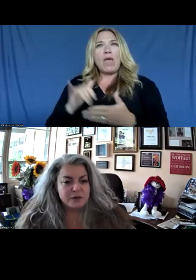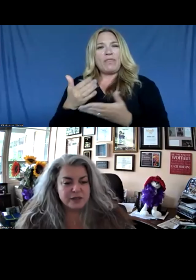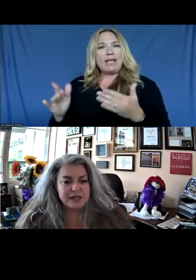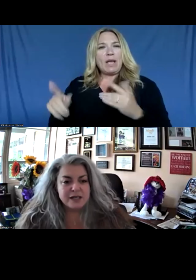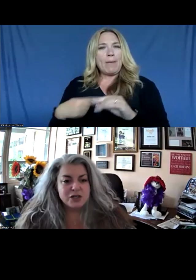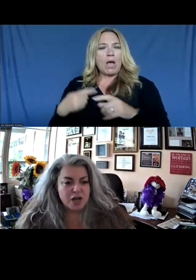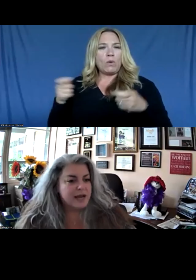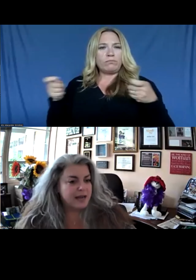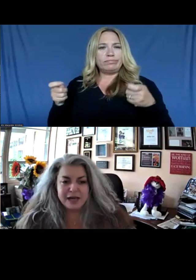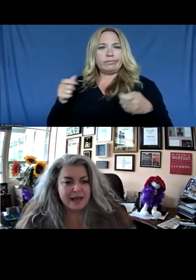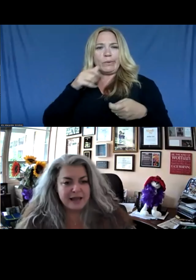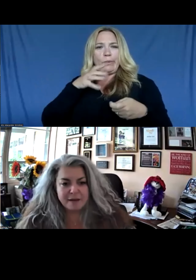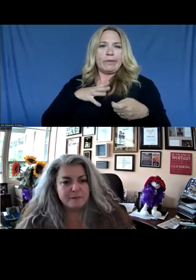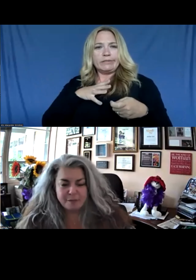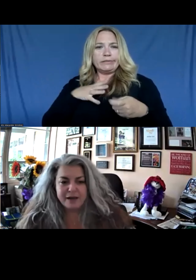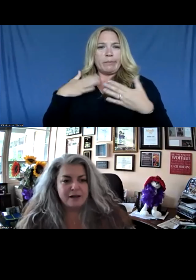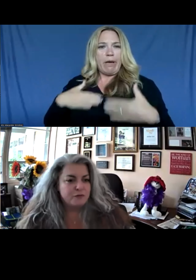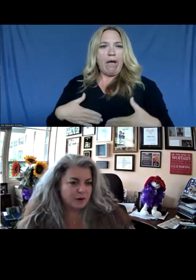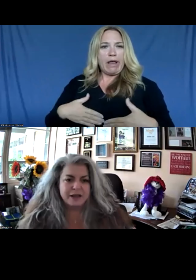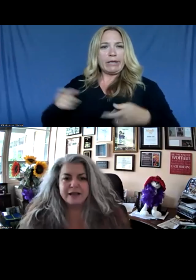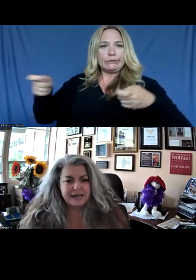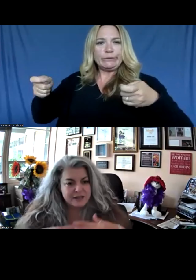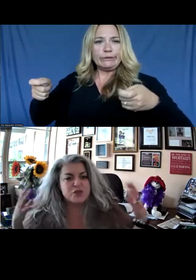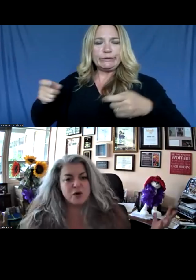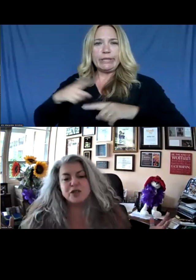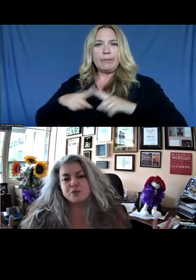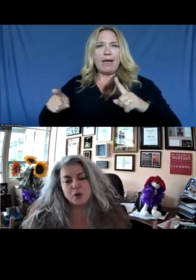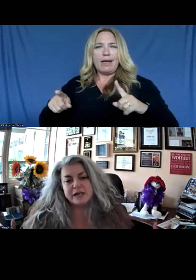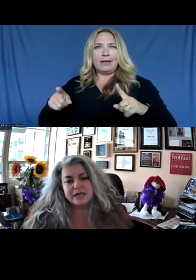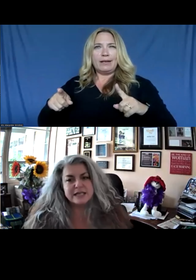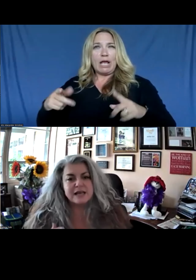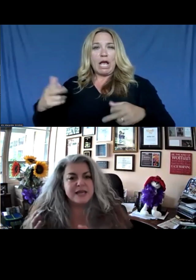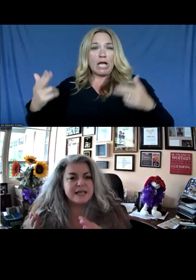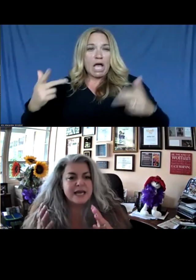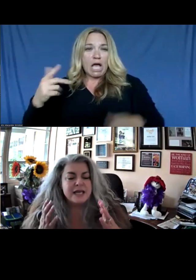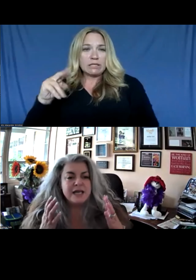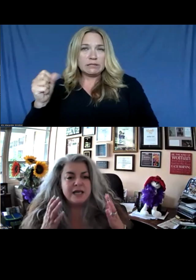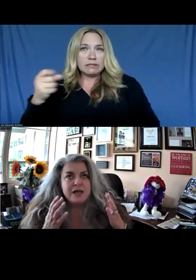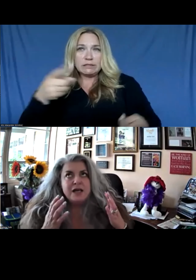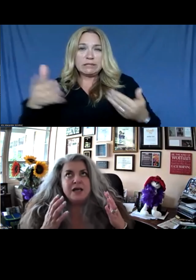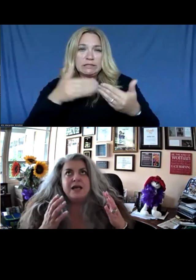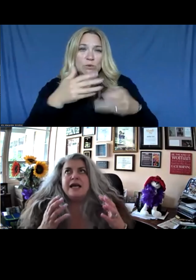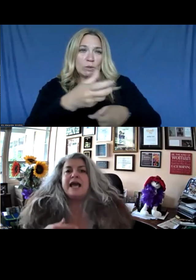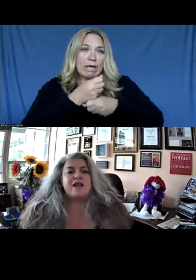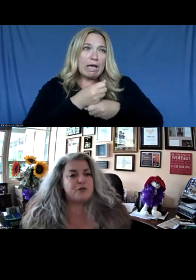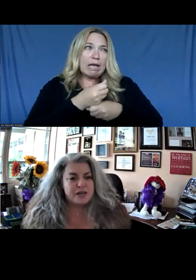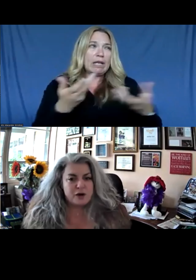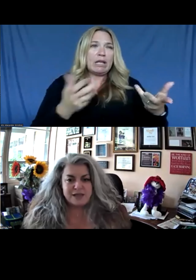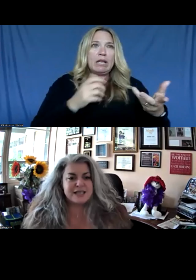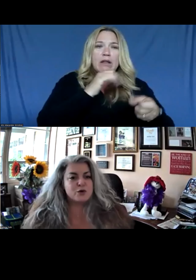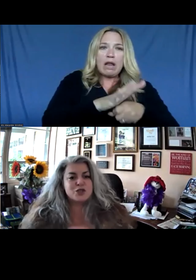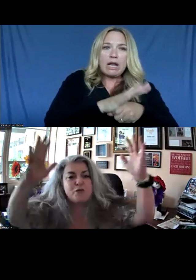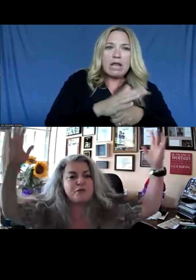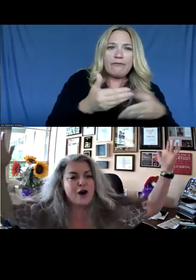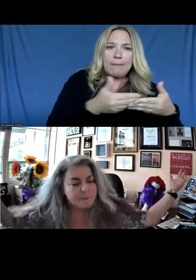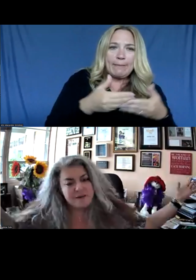something really, really shocking. We can't get baby formula. Like, there's so much brokenness, and I think that in California, we